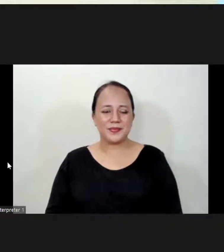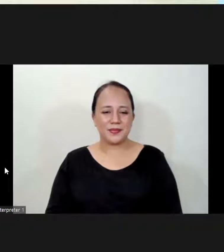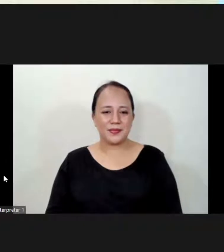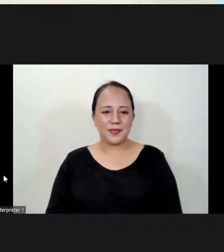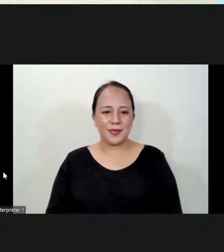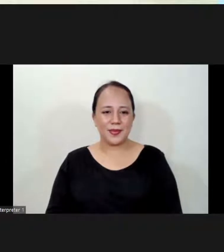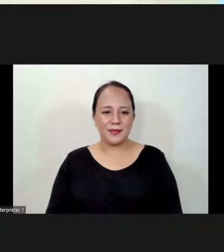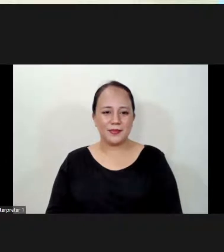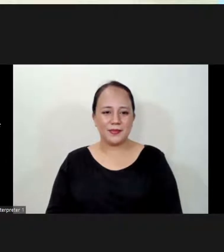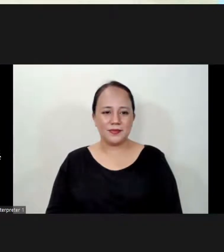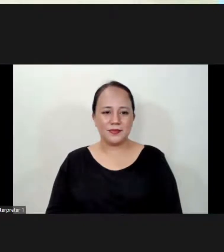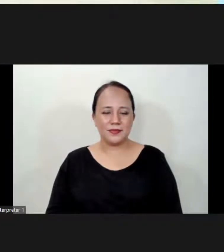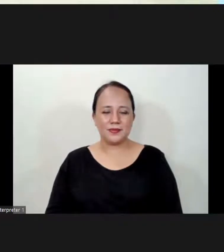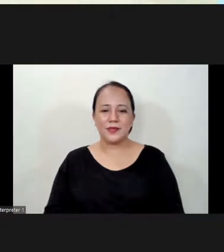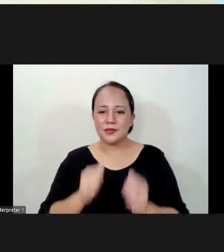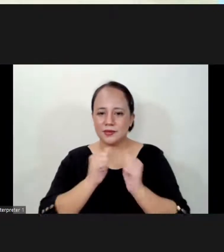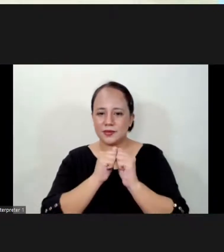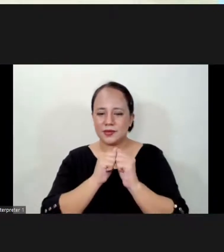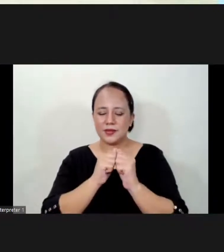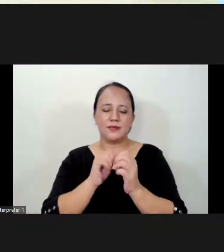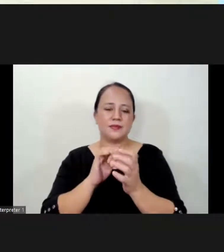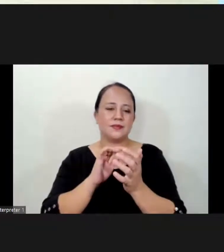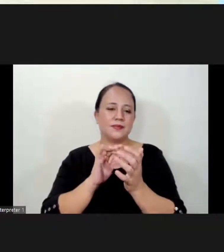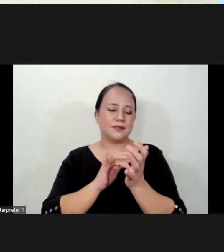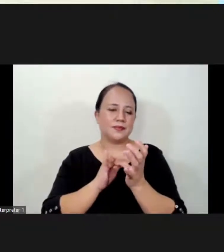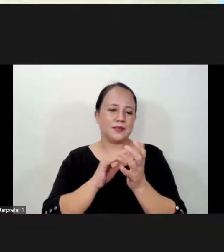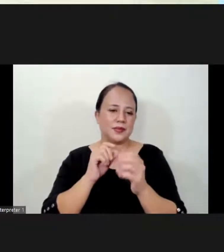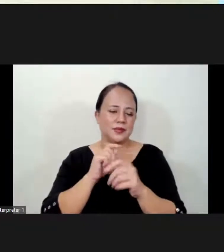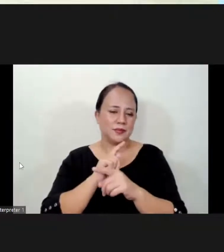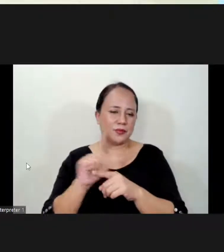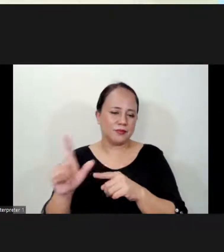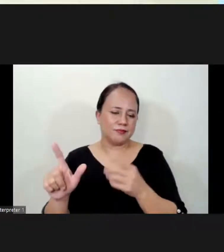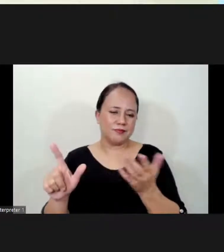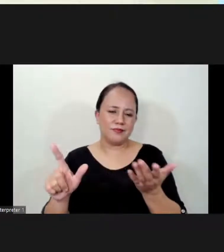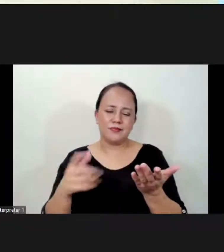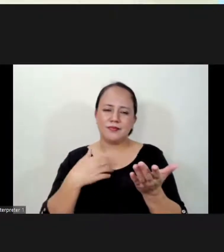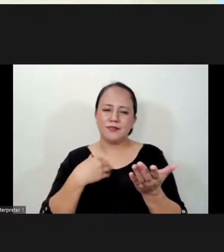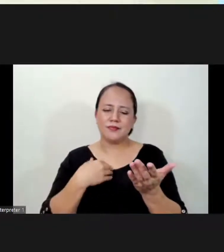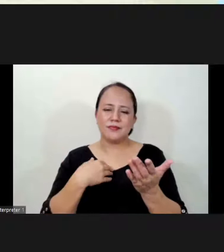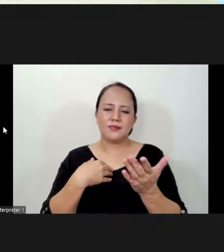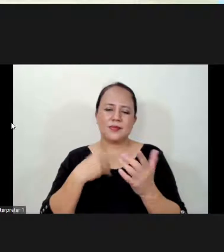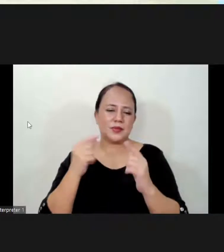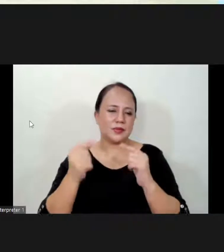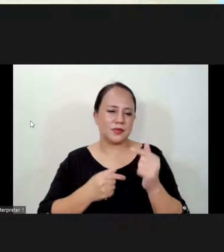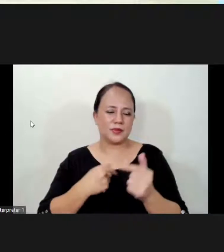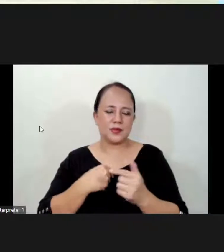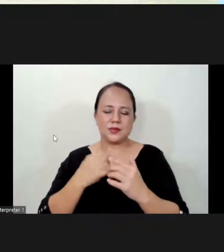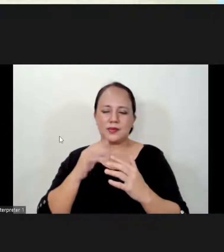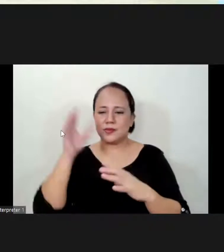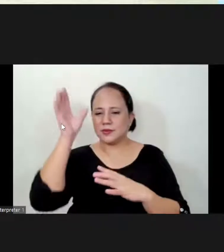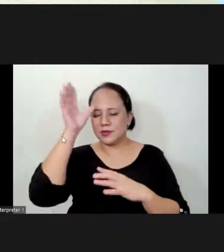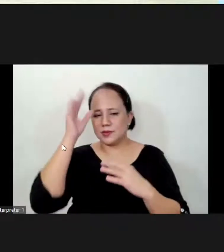you. Colleagues in the medical profession, distinguished guests and speakers in this Cancer Summit,